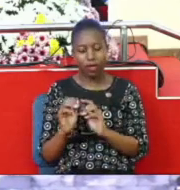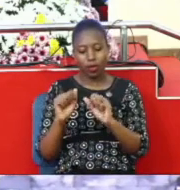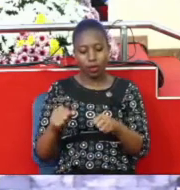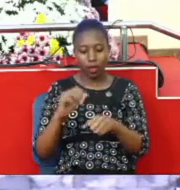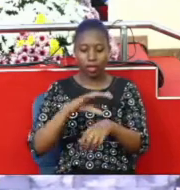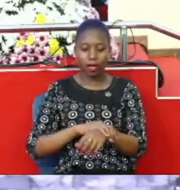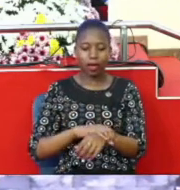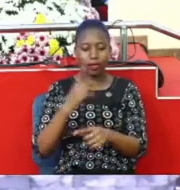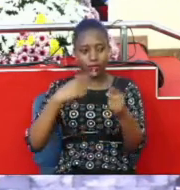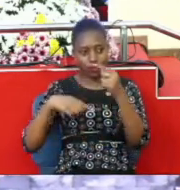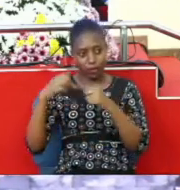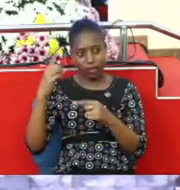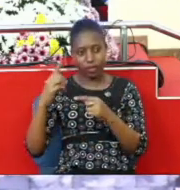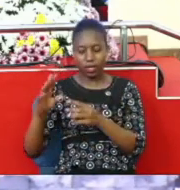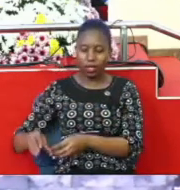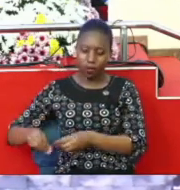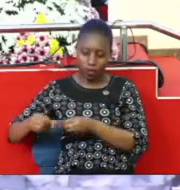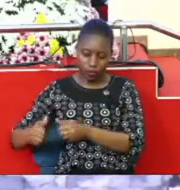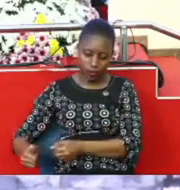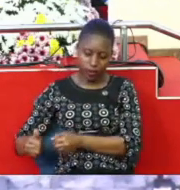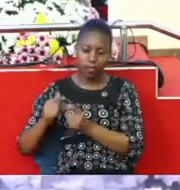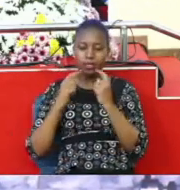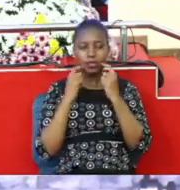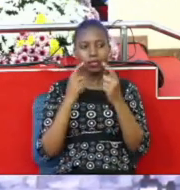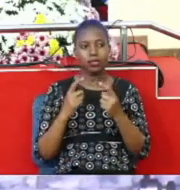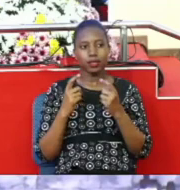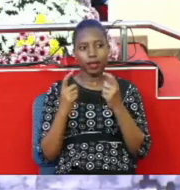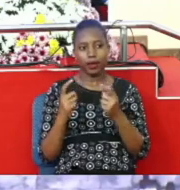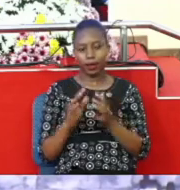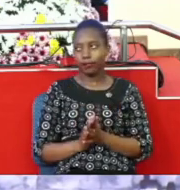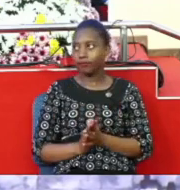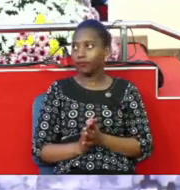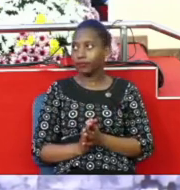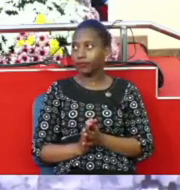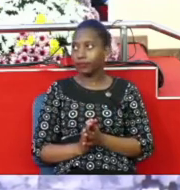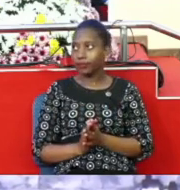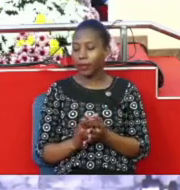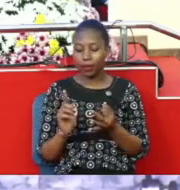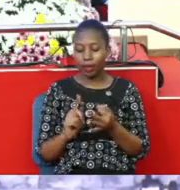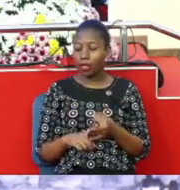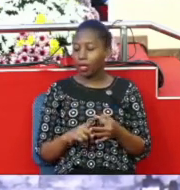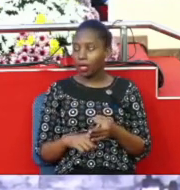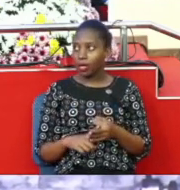in overcoming sin. Number three, how faith in Jesus overcomes sins.